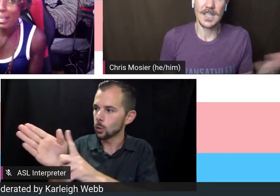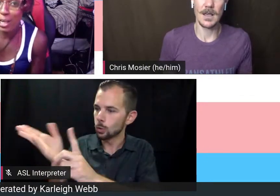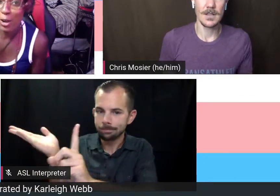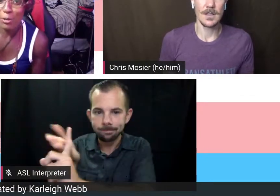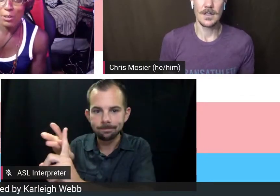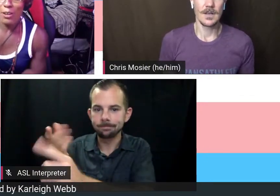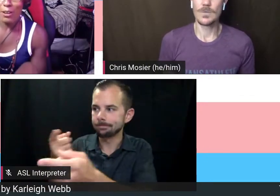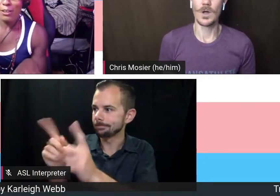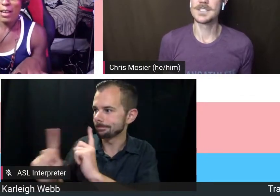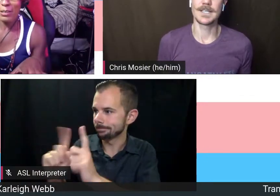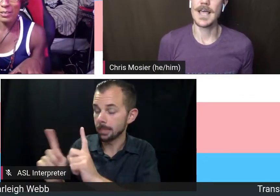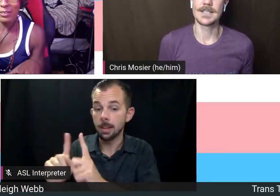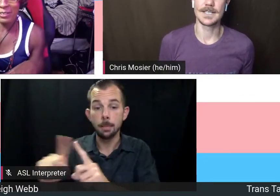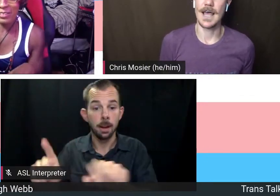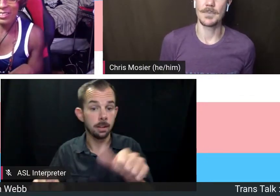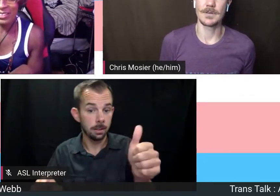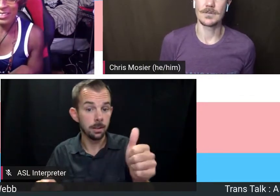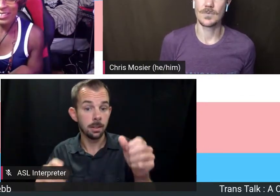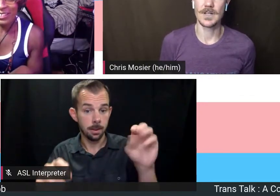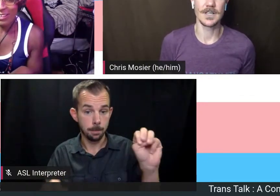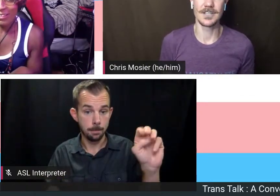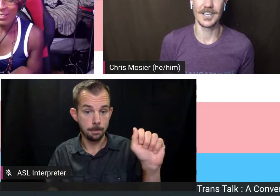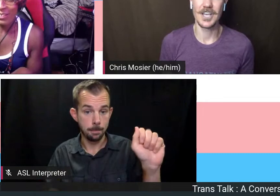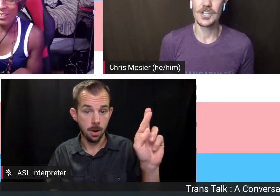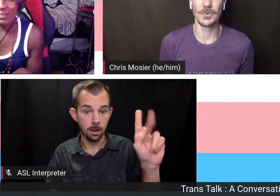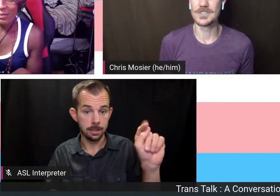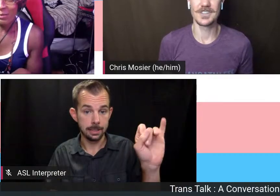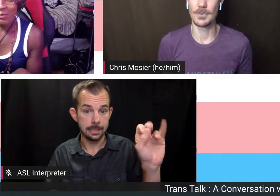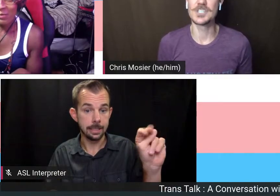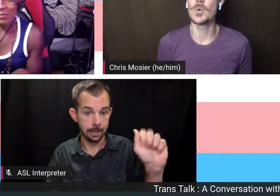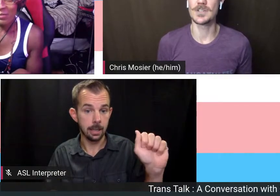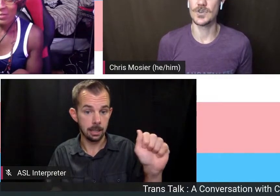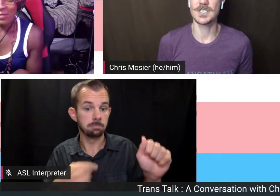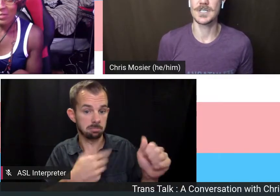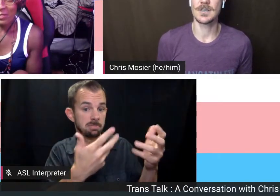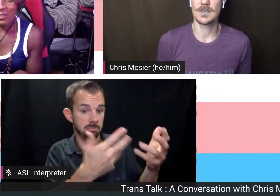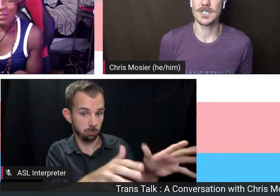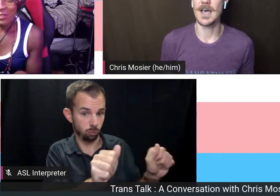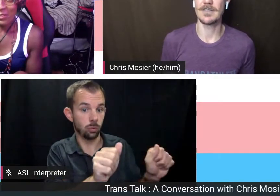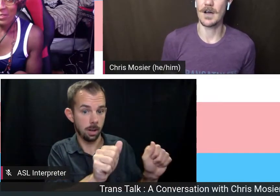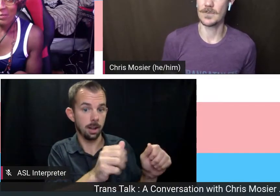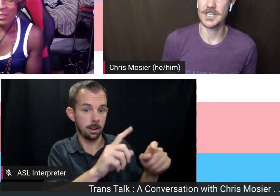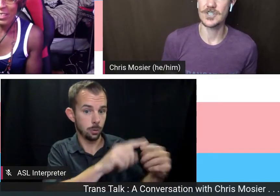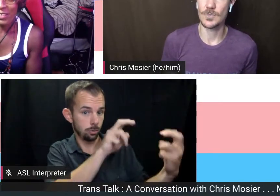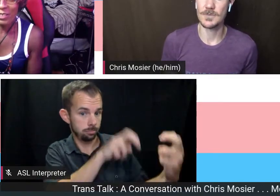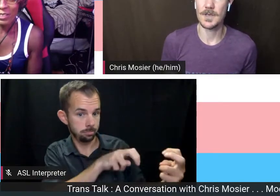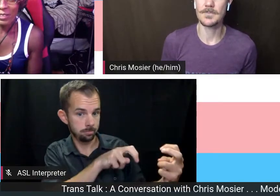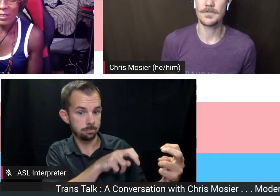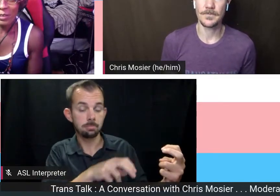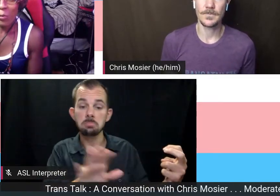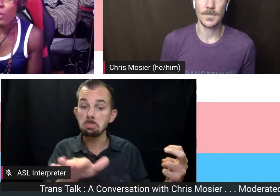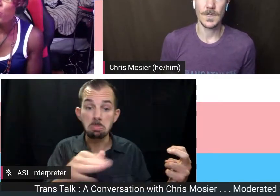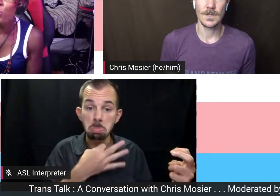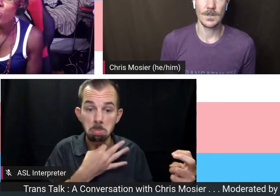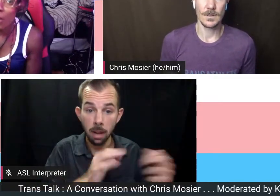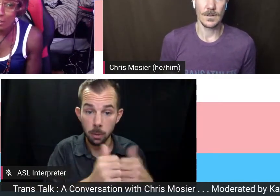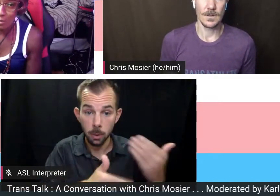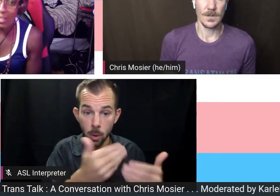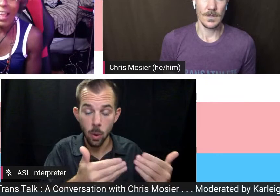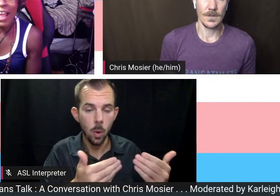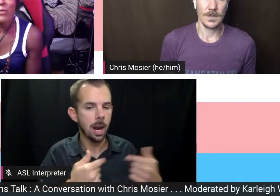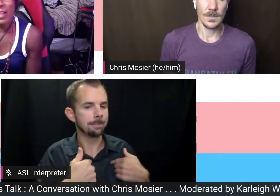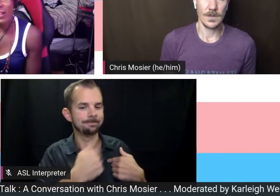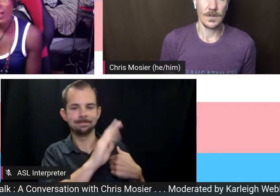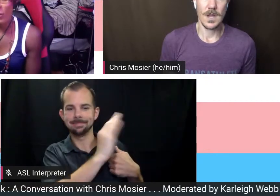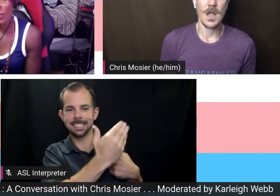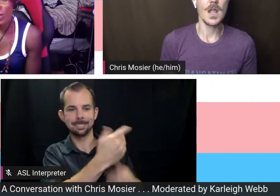How did that go? Well, it didn't happen, right? Like there was no interest to have a conversation with me. Would you want